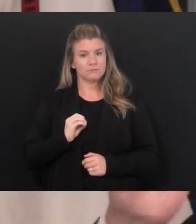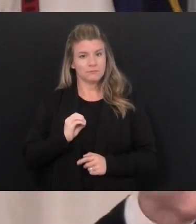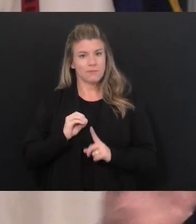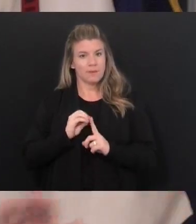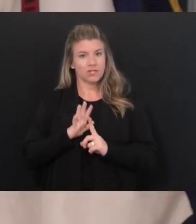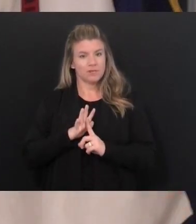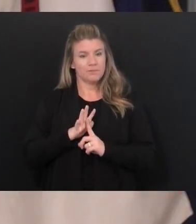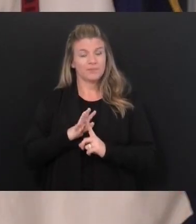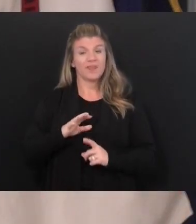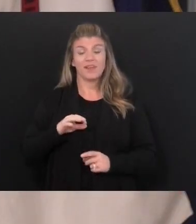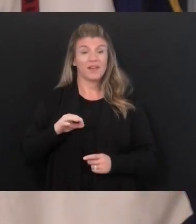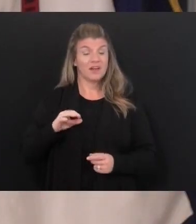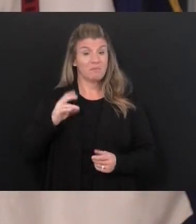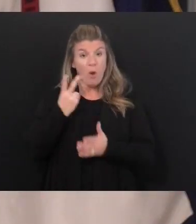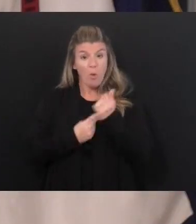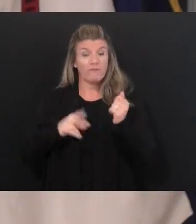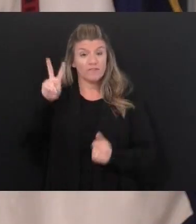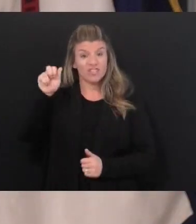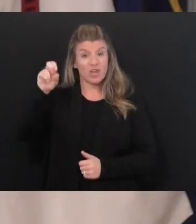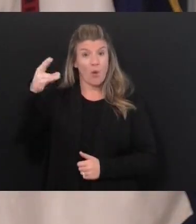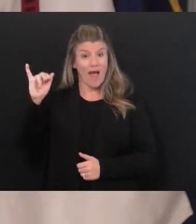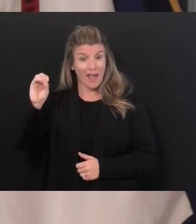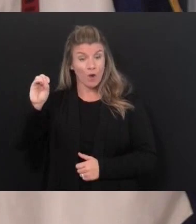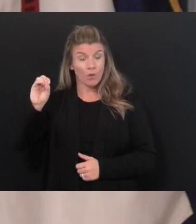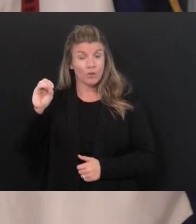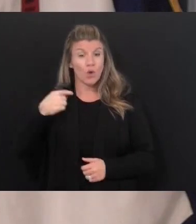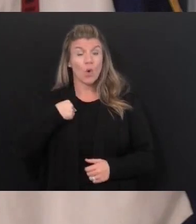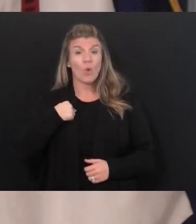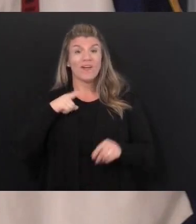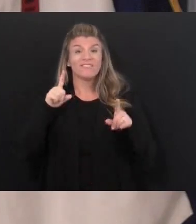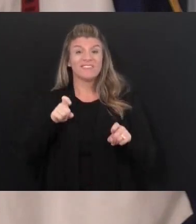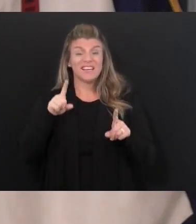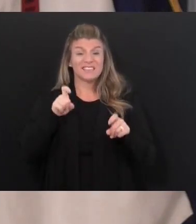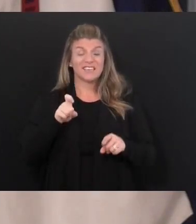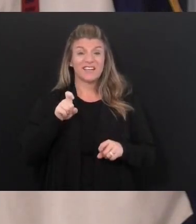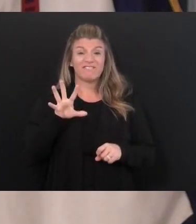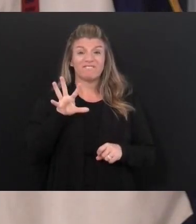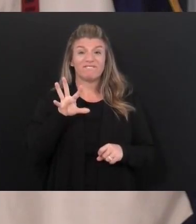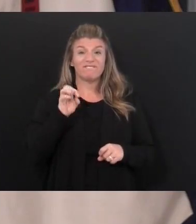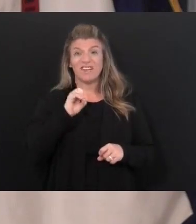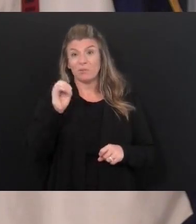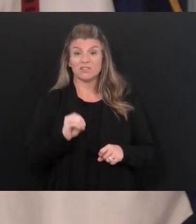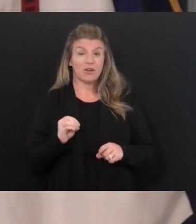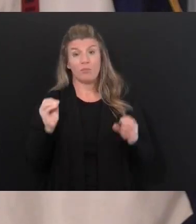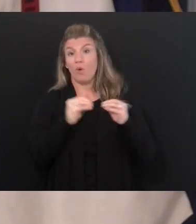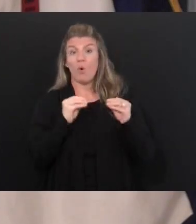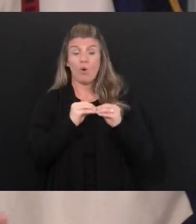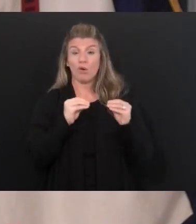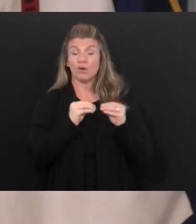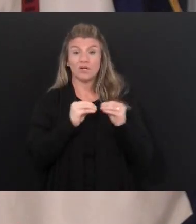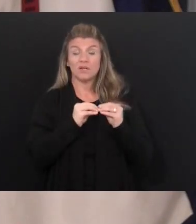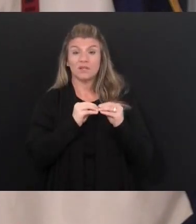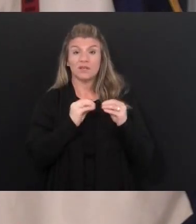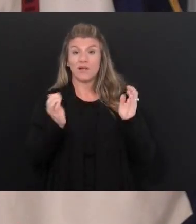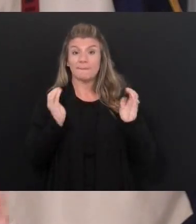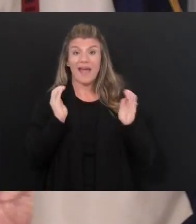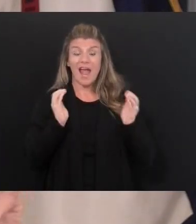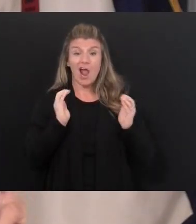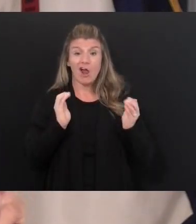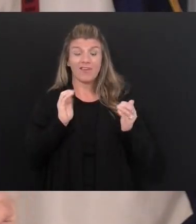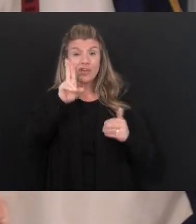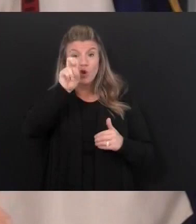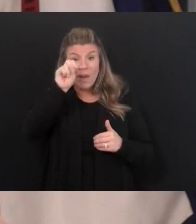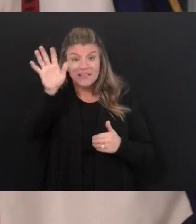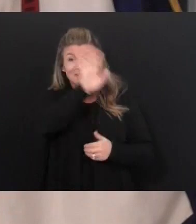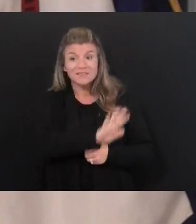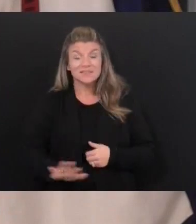of Virginia or Ohio. We have tested 50% much or more on a percentage basis than the